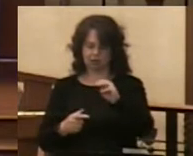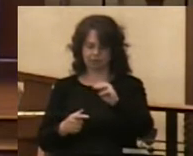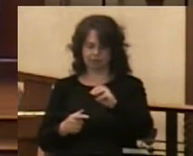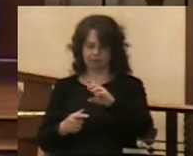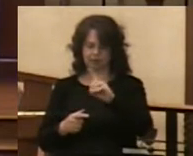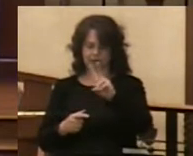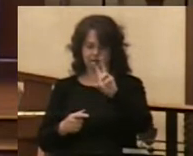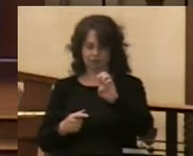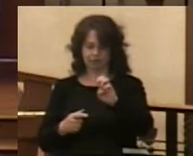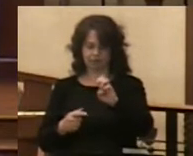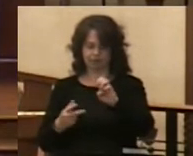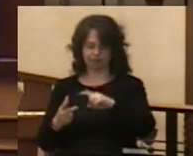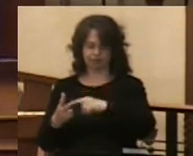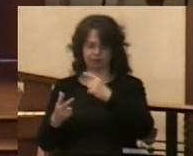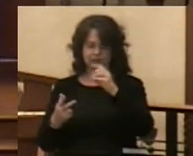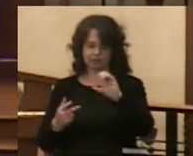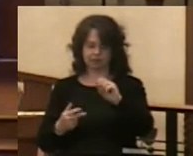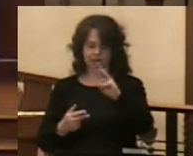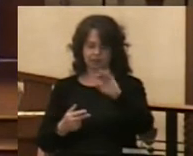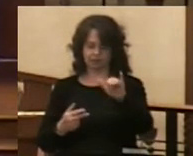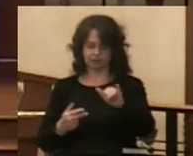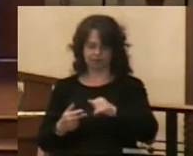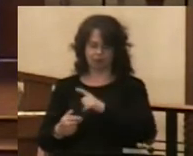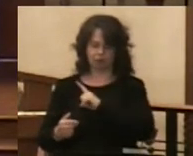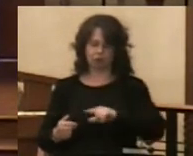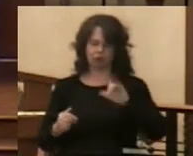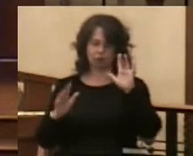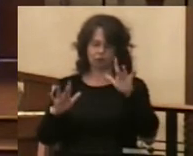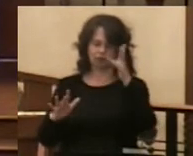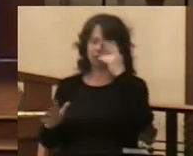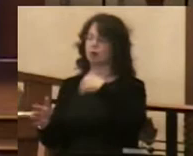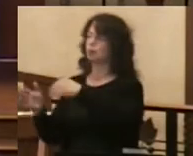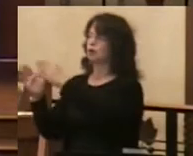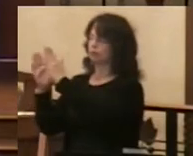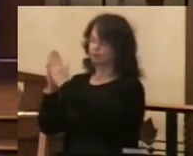Sammy Chesney. Lord, in your mercy.